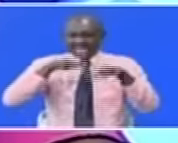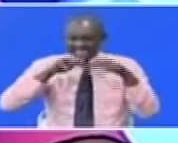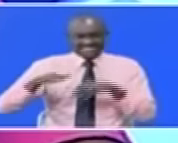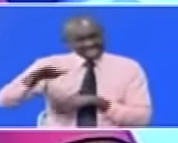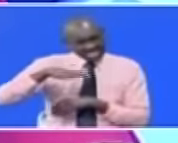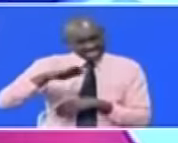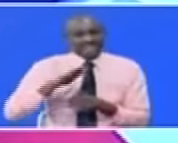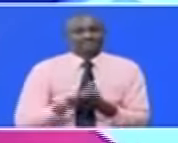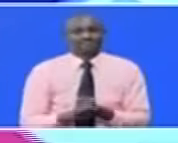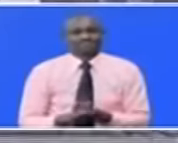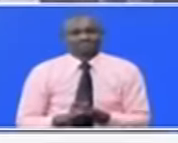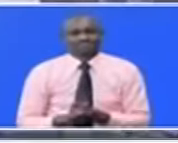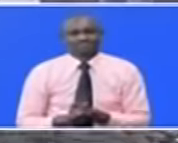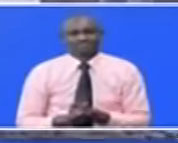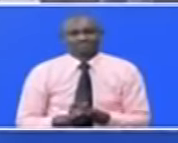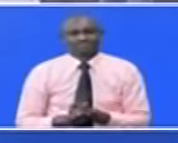sector.